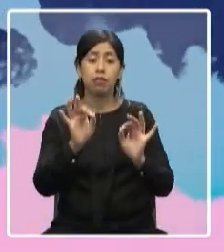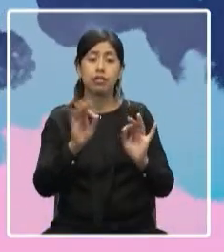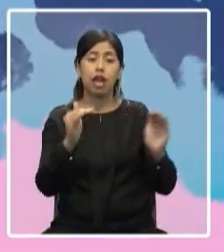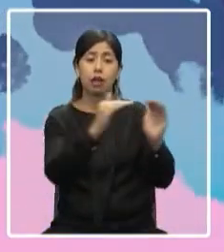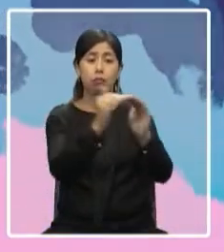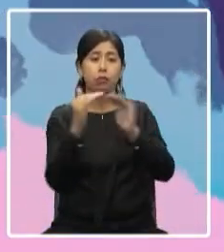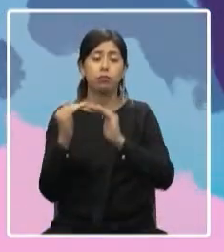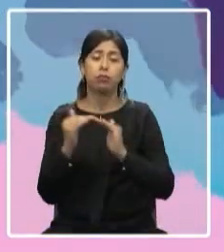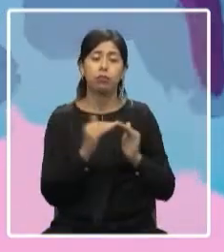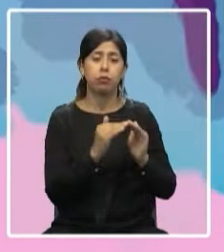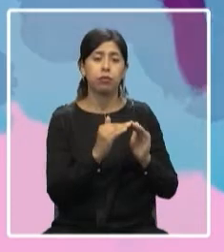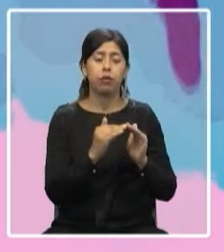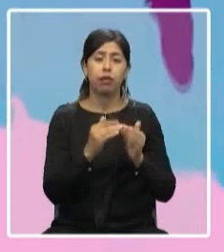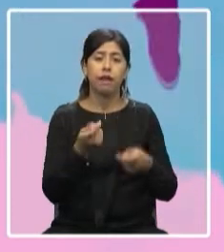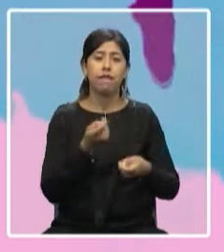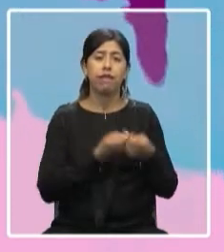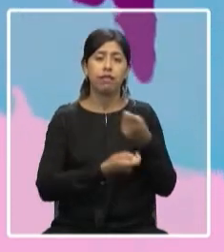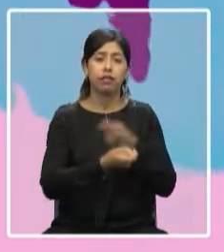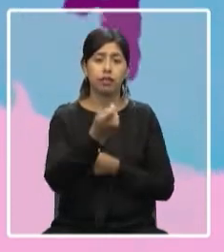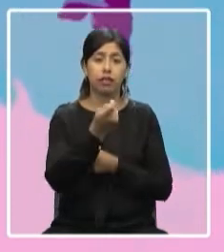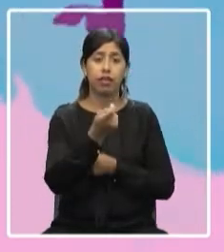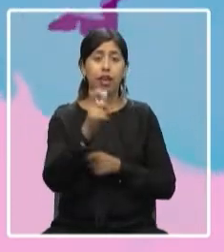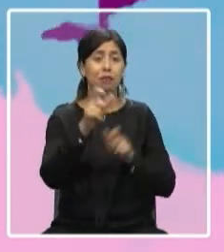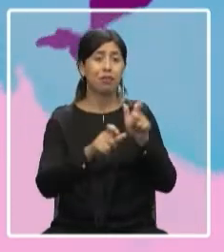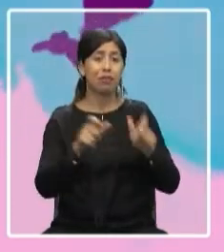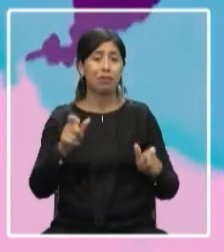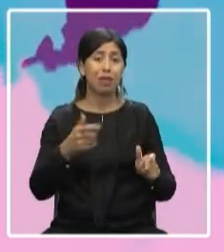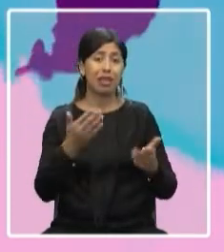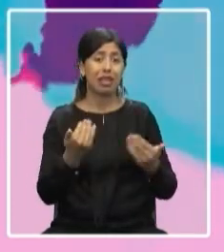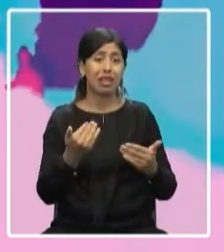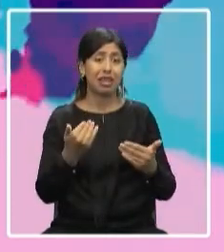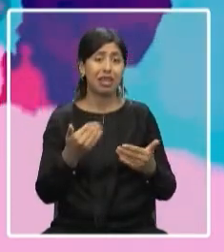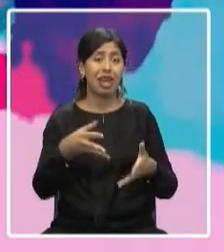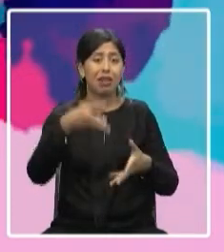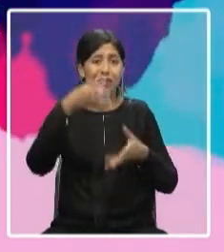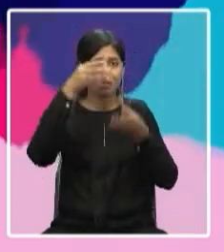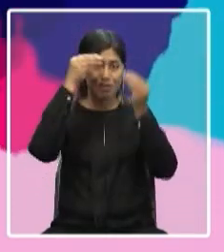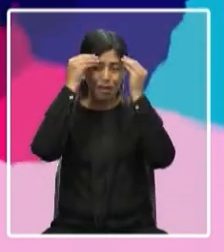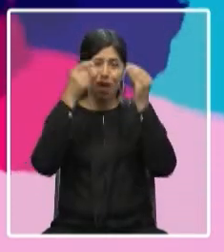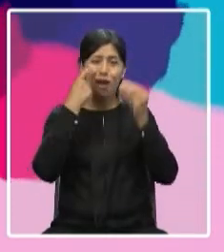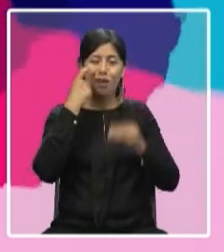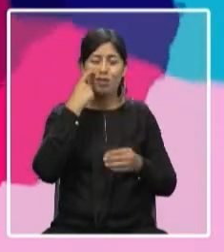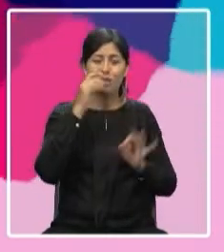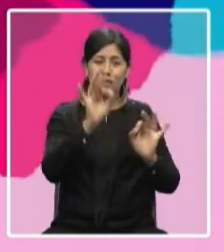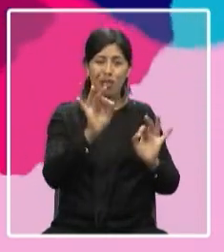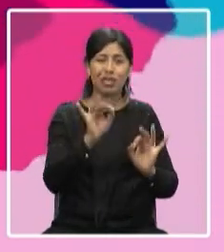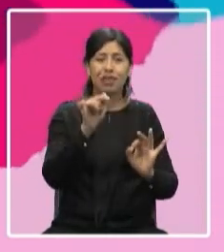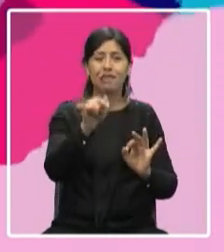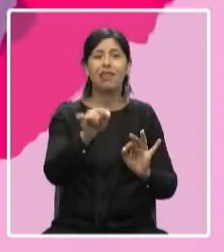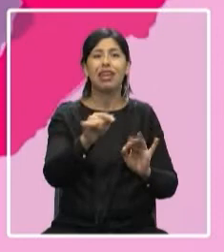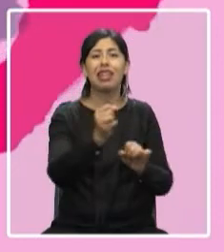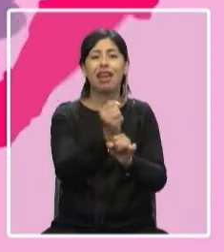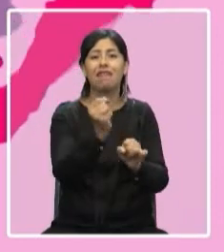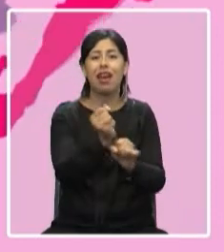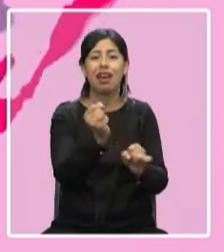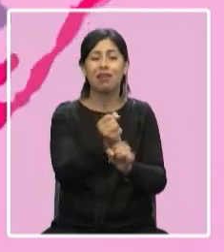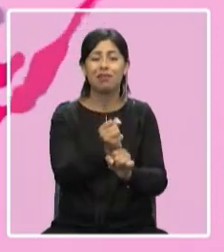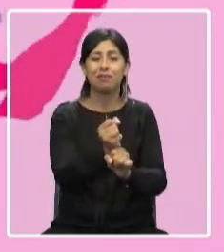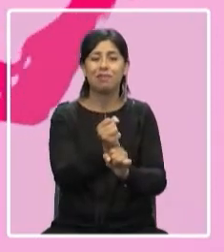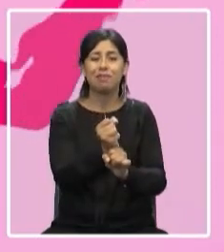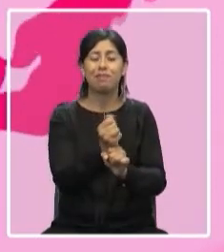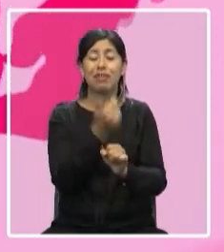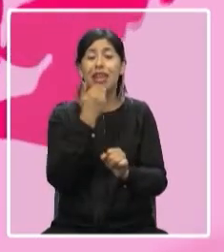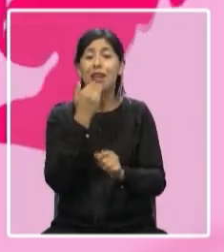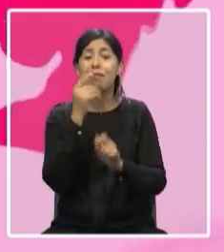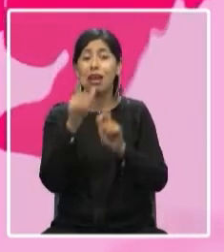acquire some knowledge specific to that activity that not everybody has, and yet people want access to. It's important to recognize